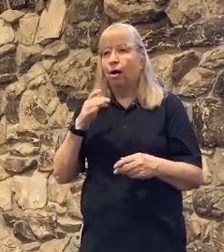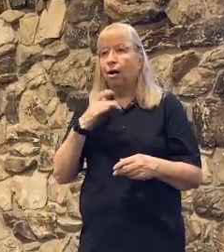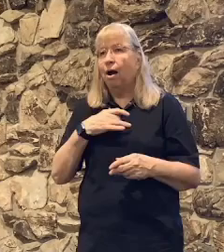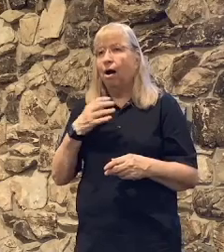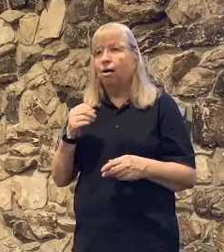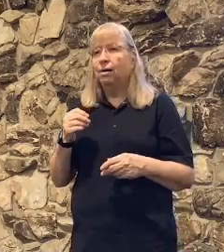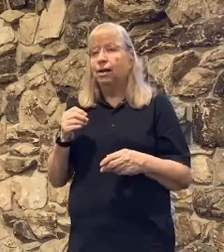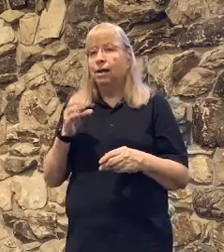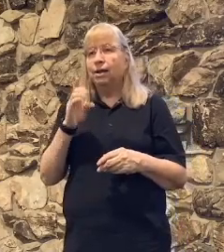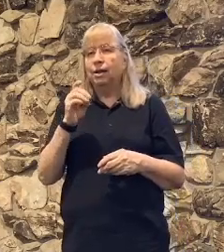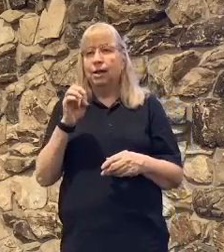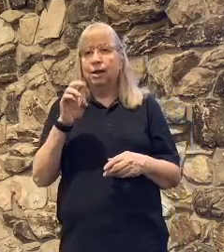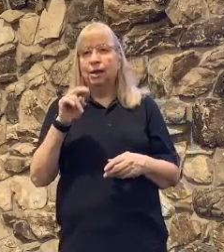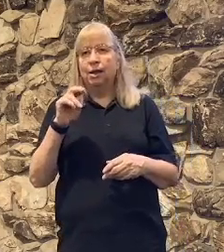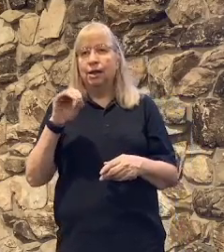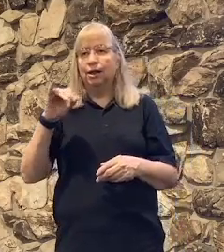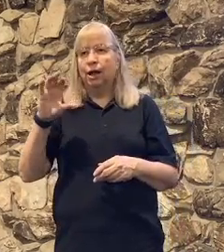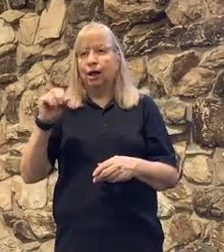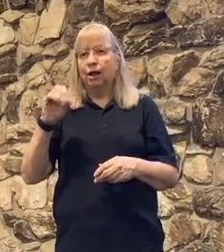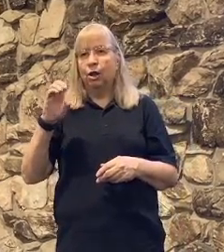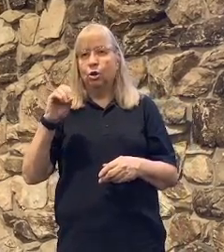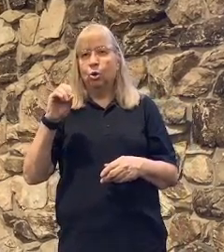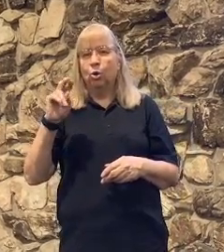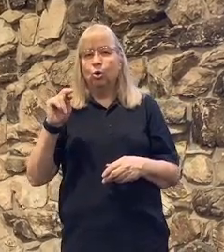did an impromptu